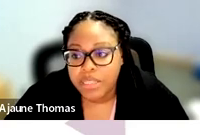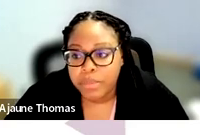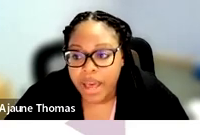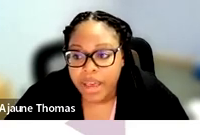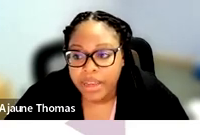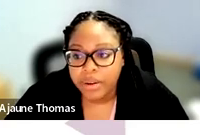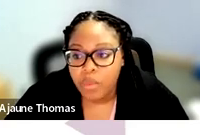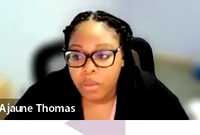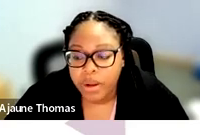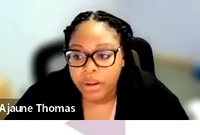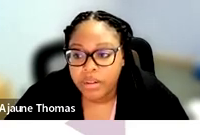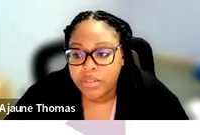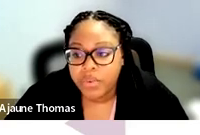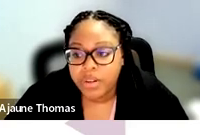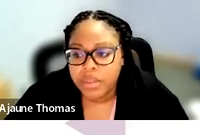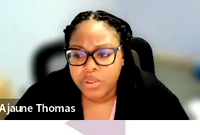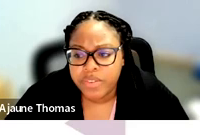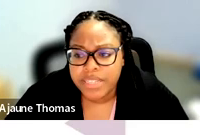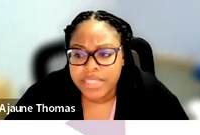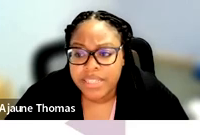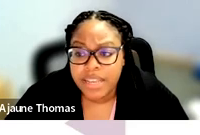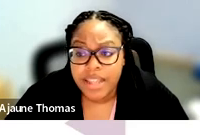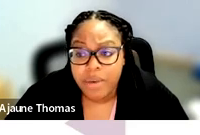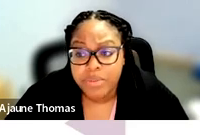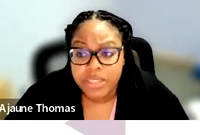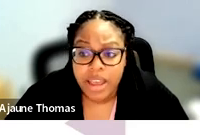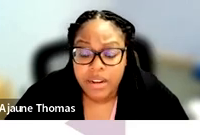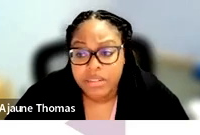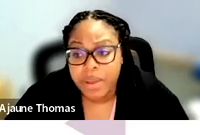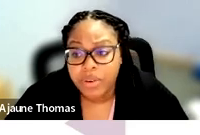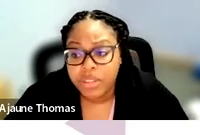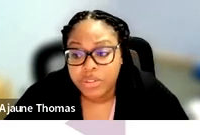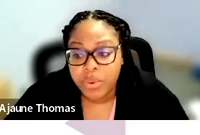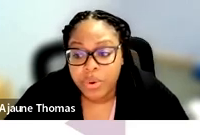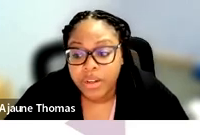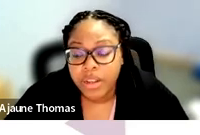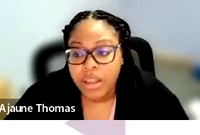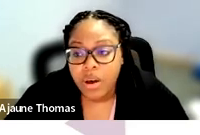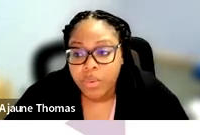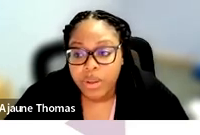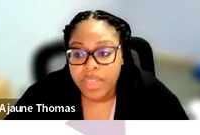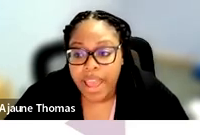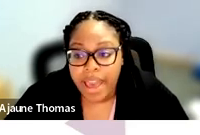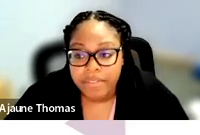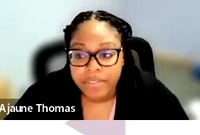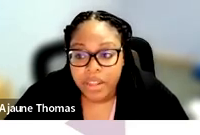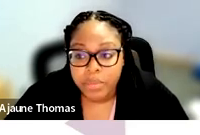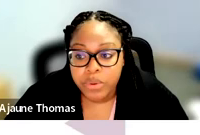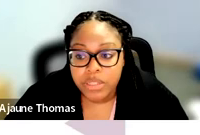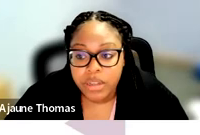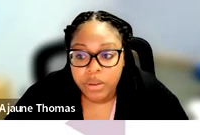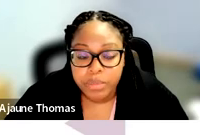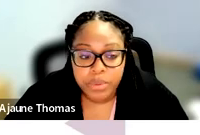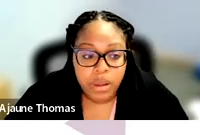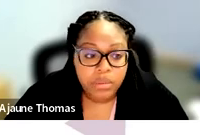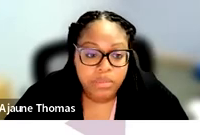like a Best Buy or Walmart for some sort of assistance. And that will just kind of depend on the store, on what they have available